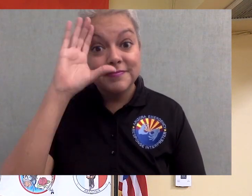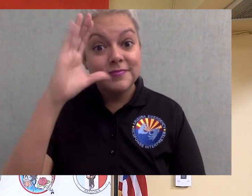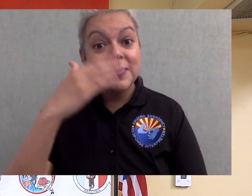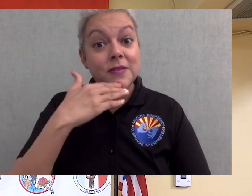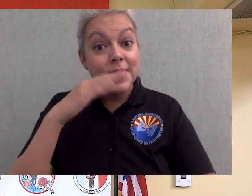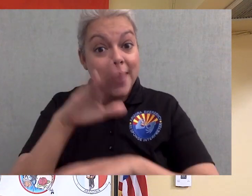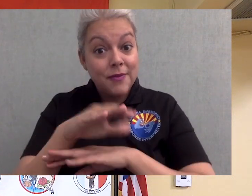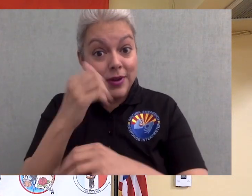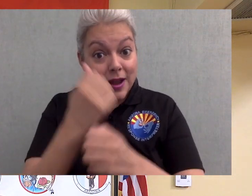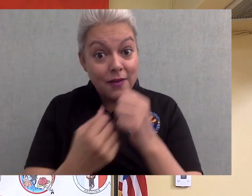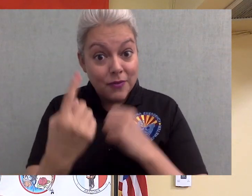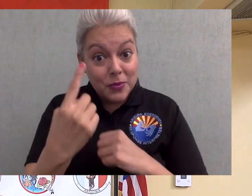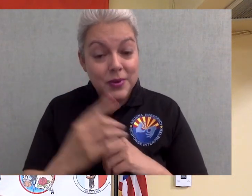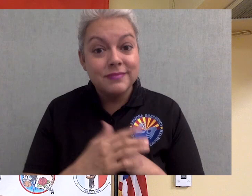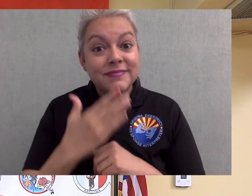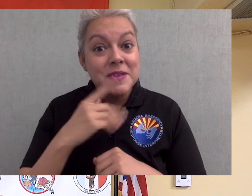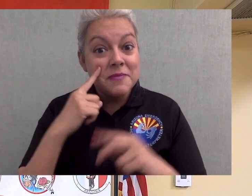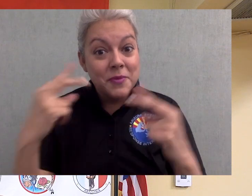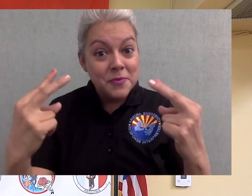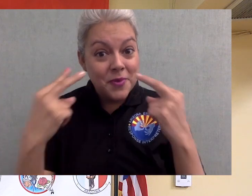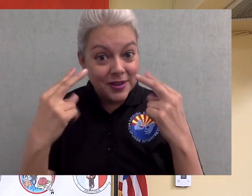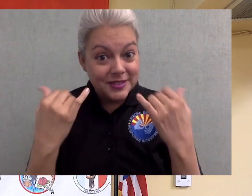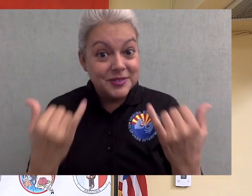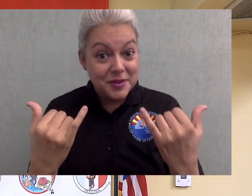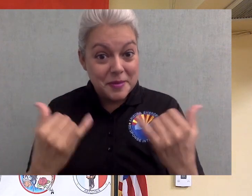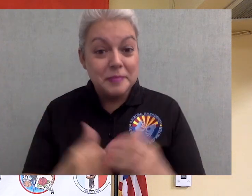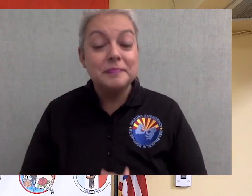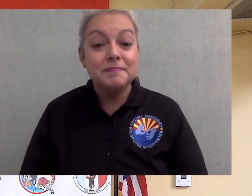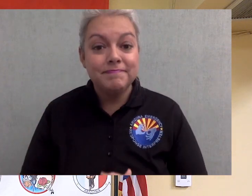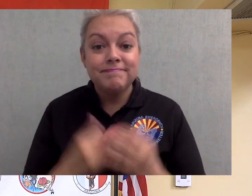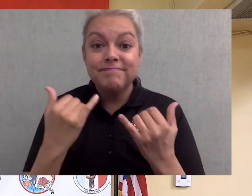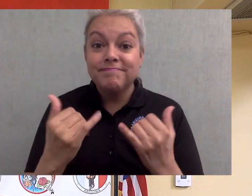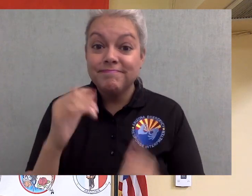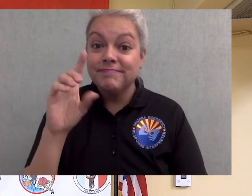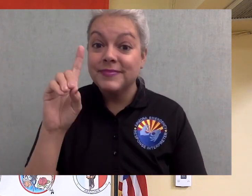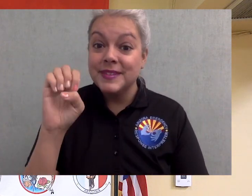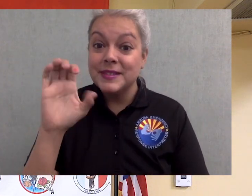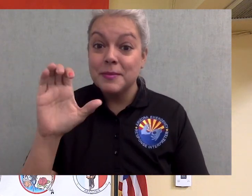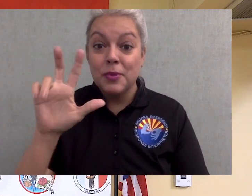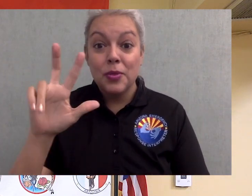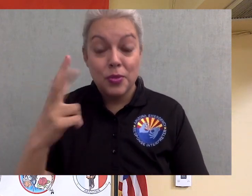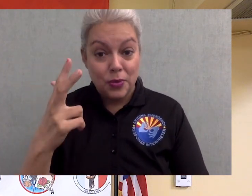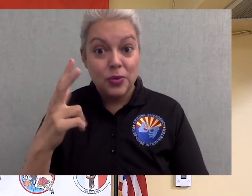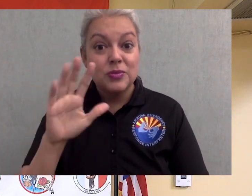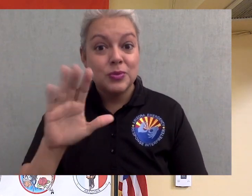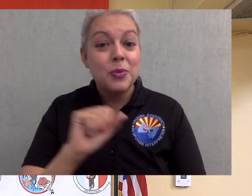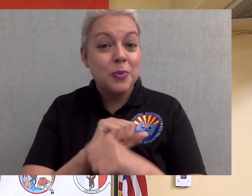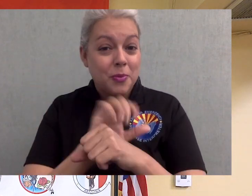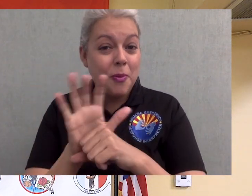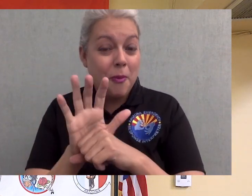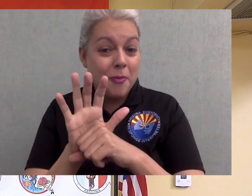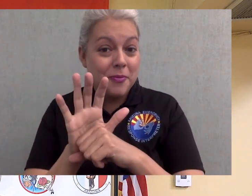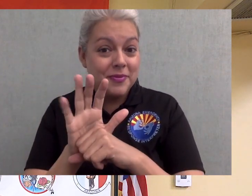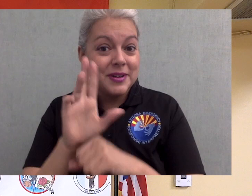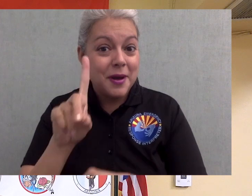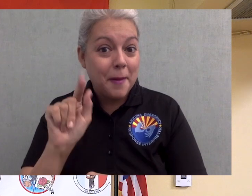Good afternoon, everybody. Thank you for tuning in with us today, December 3rd. This is your COVID-19